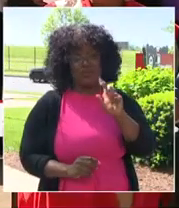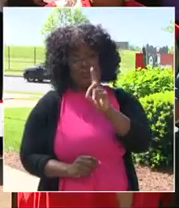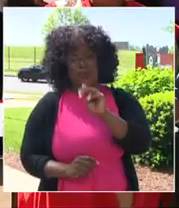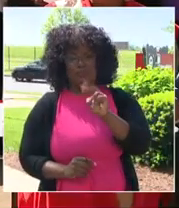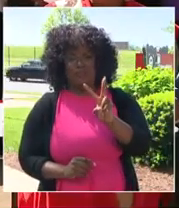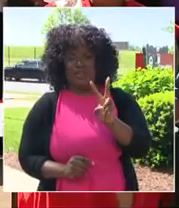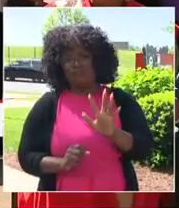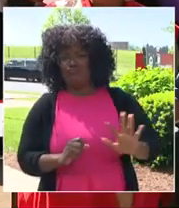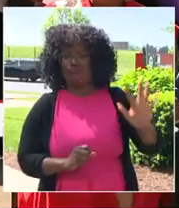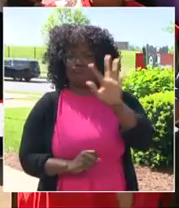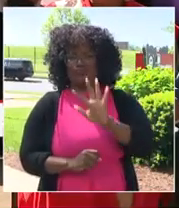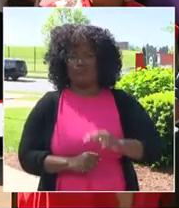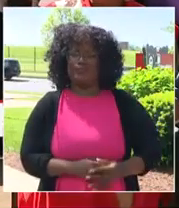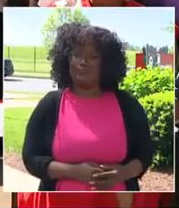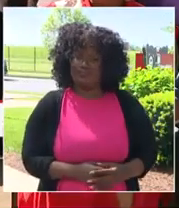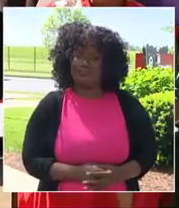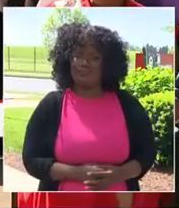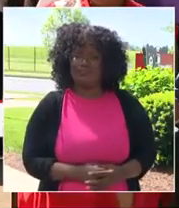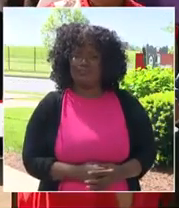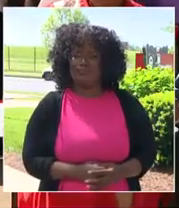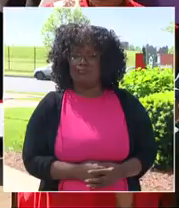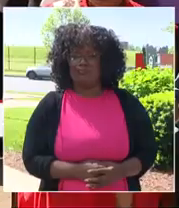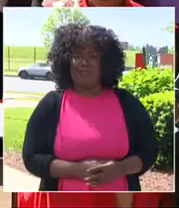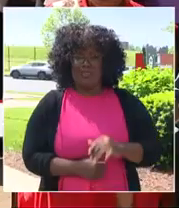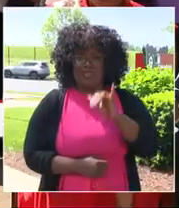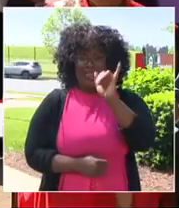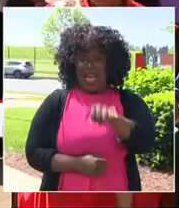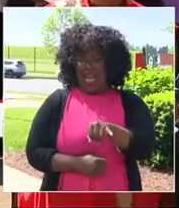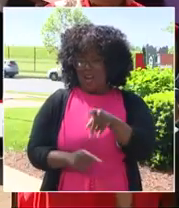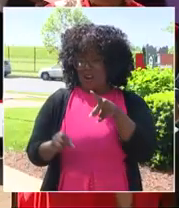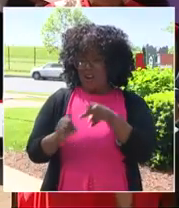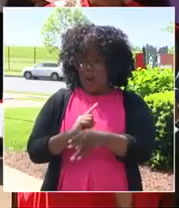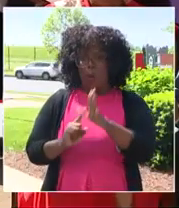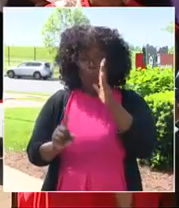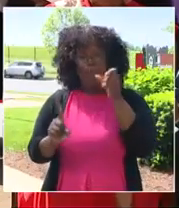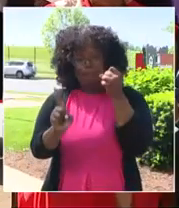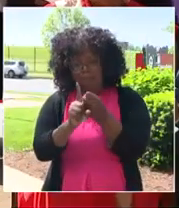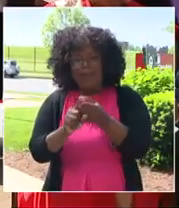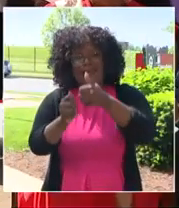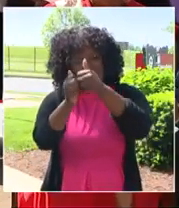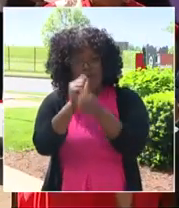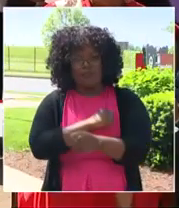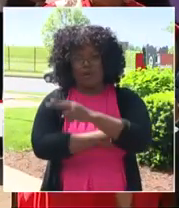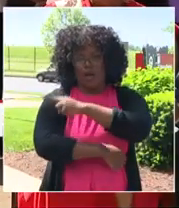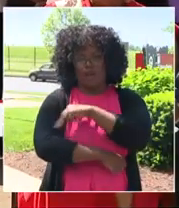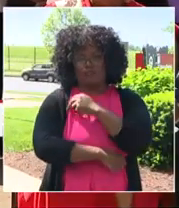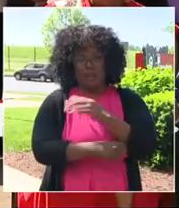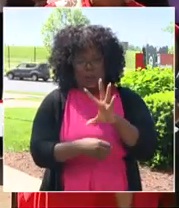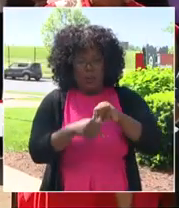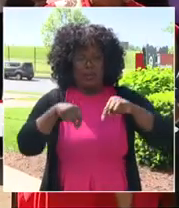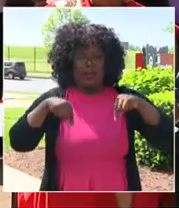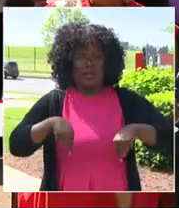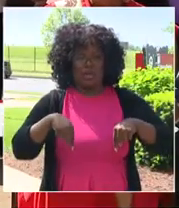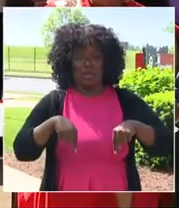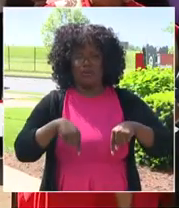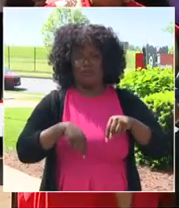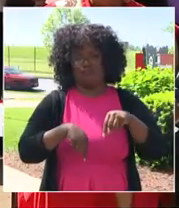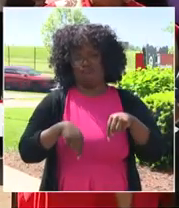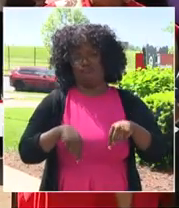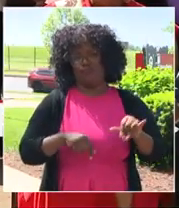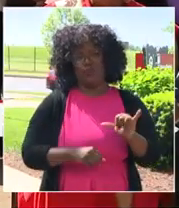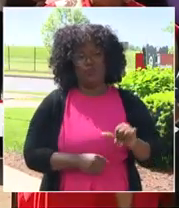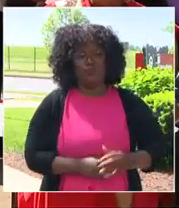These cuts would hit every hospital in the district, including Children's National, which